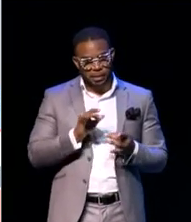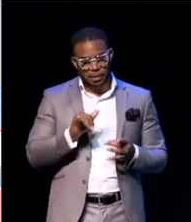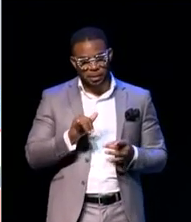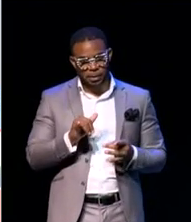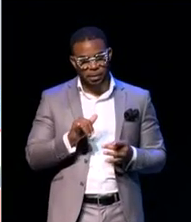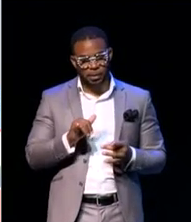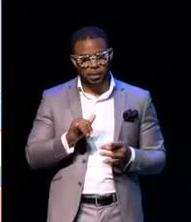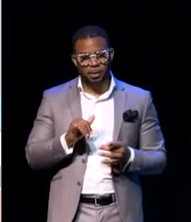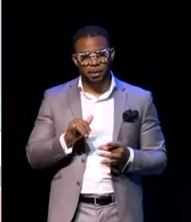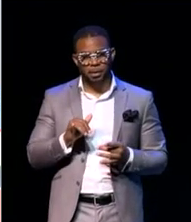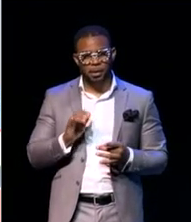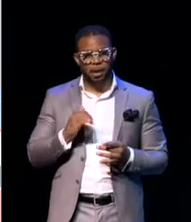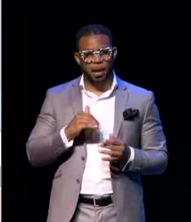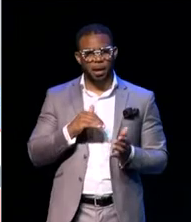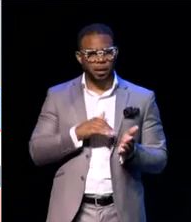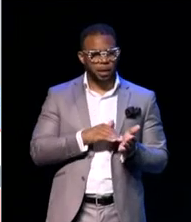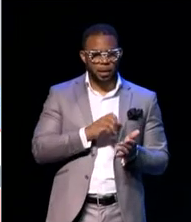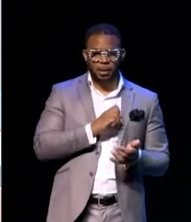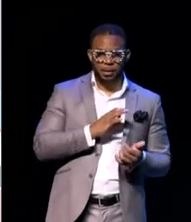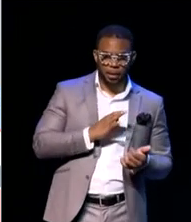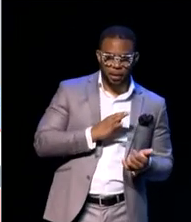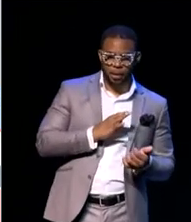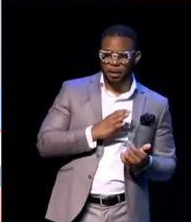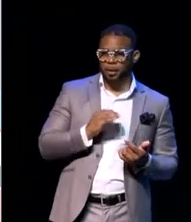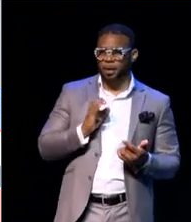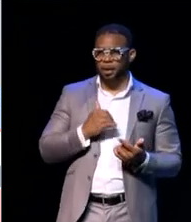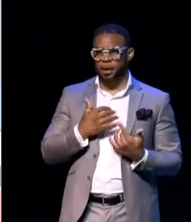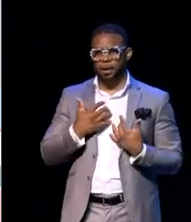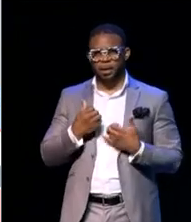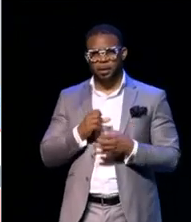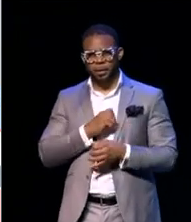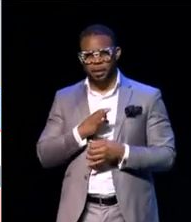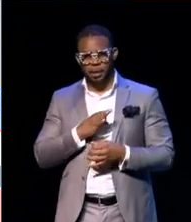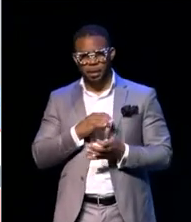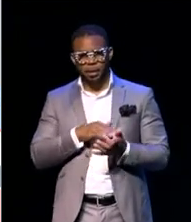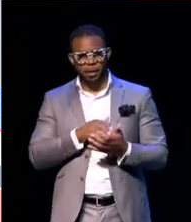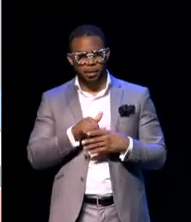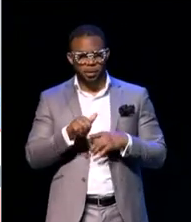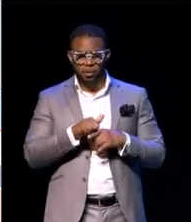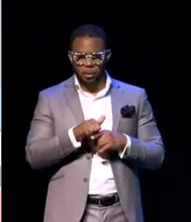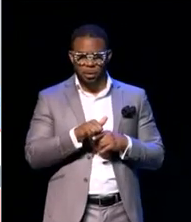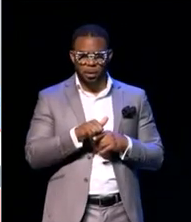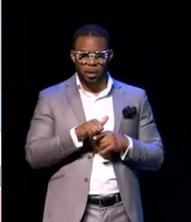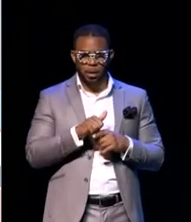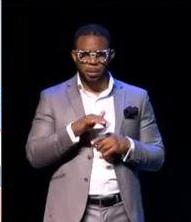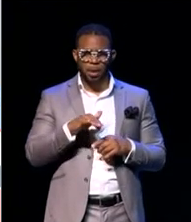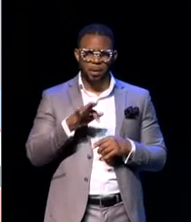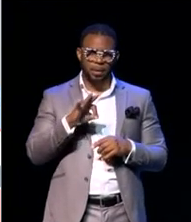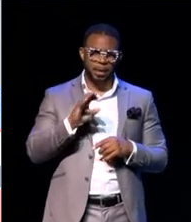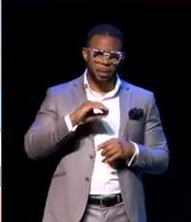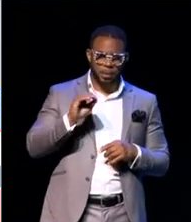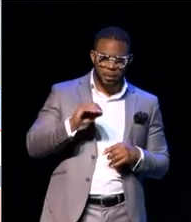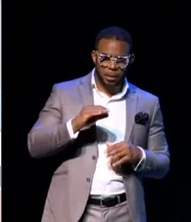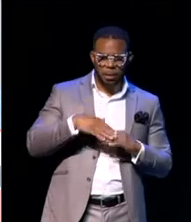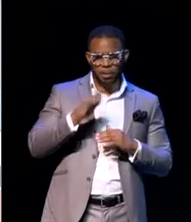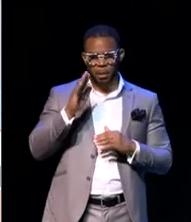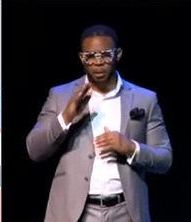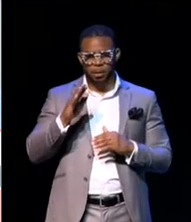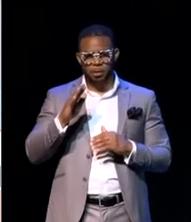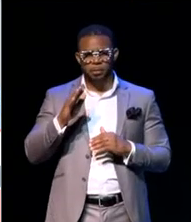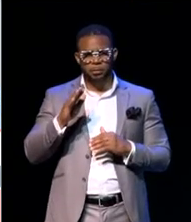that our physician staff and our house staff, those physicians in training, are about 90% and